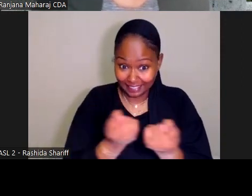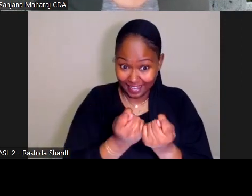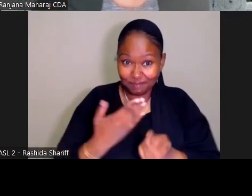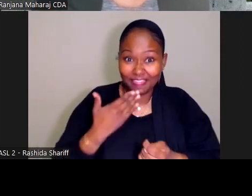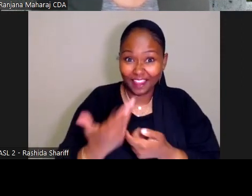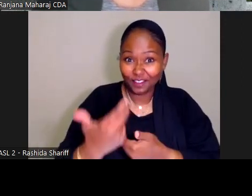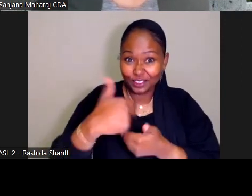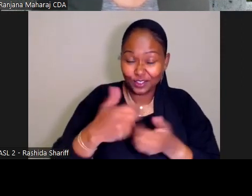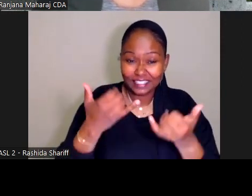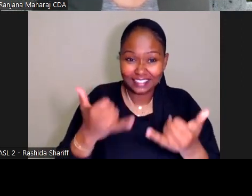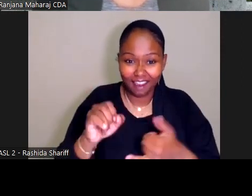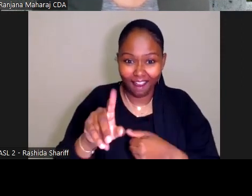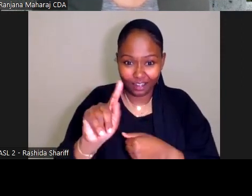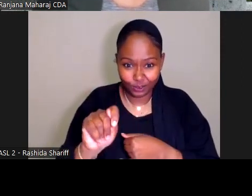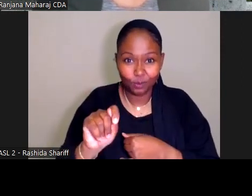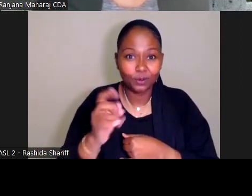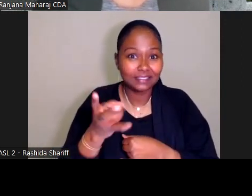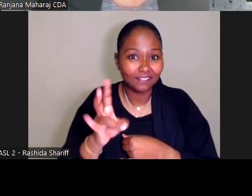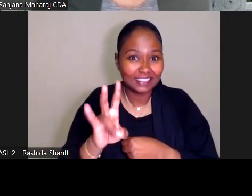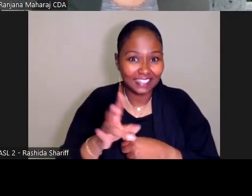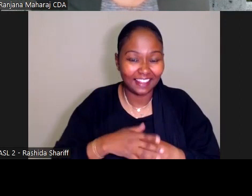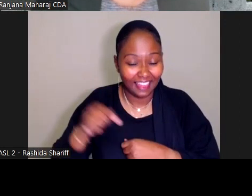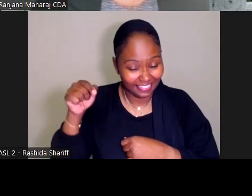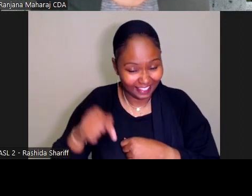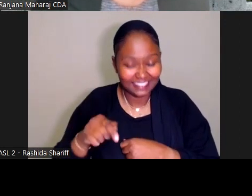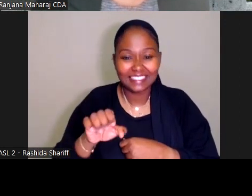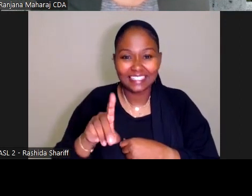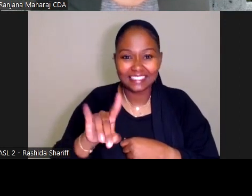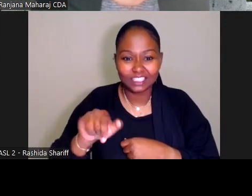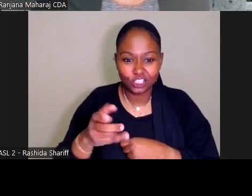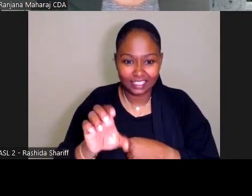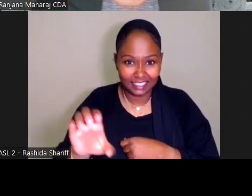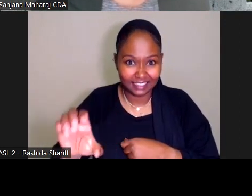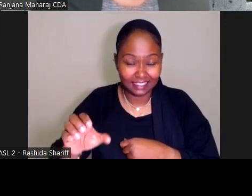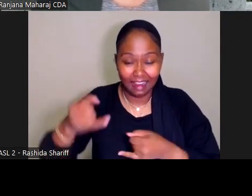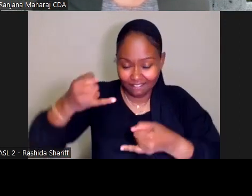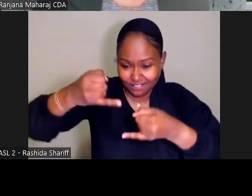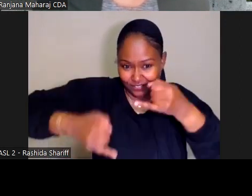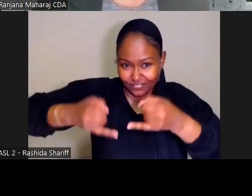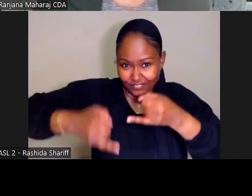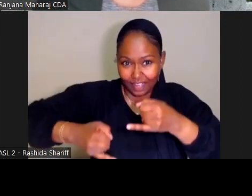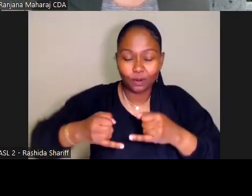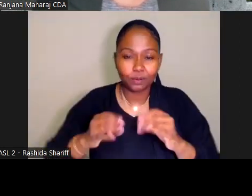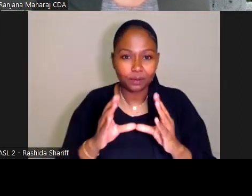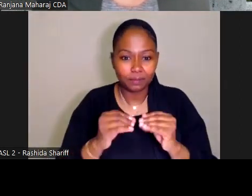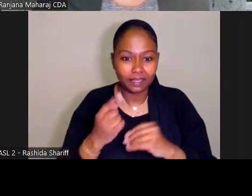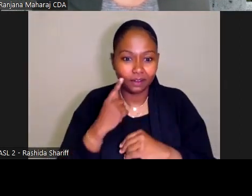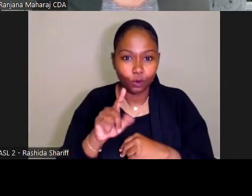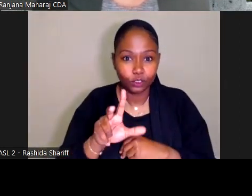is October 17th, and this is EDJCC's final committee meeting of